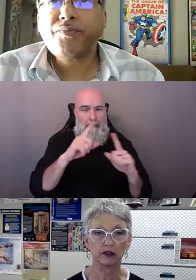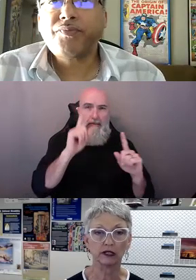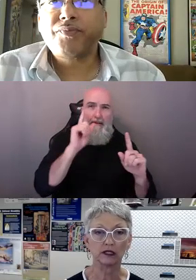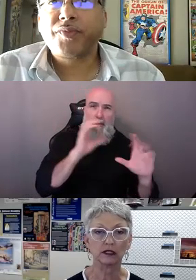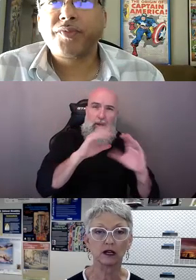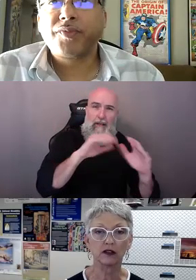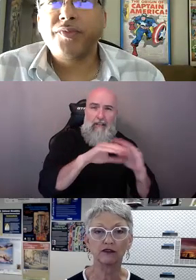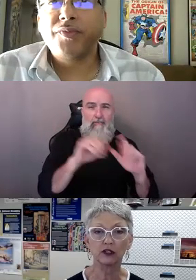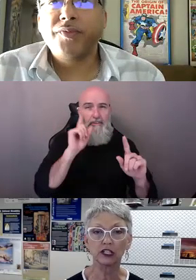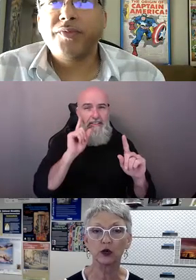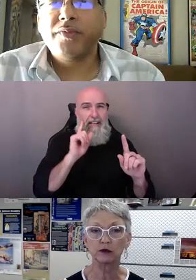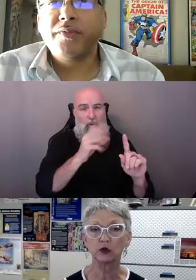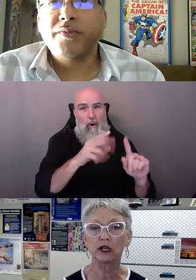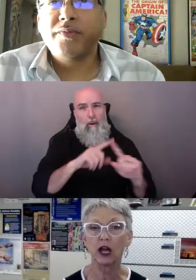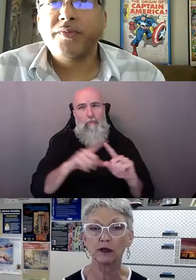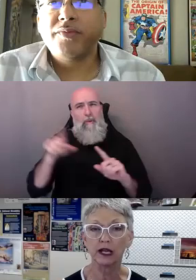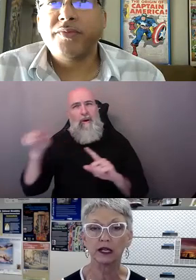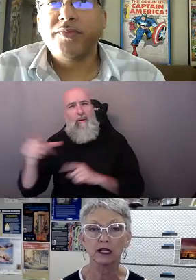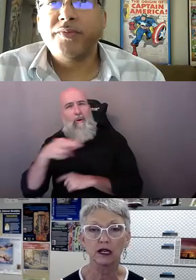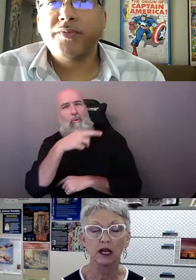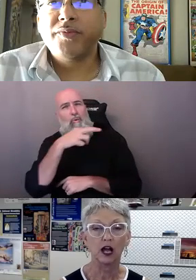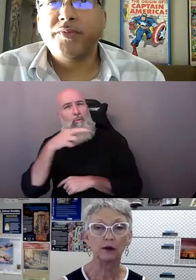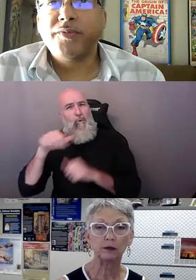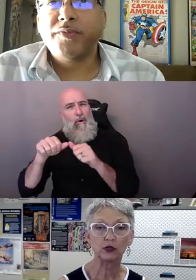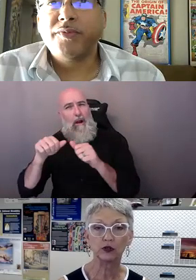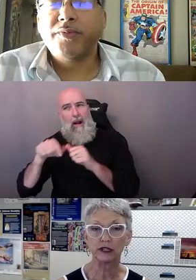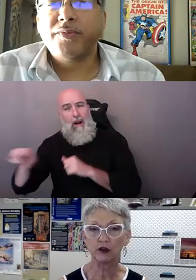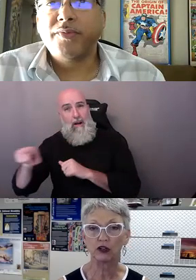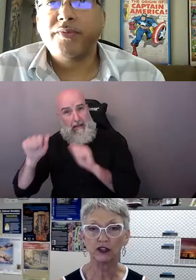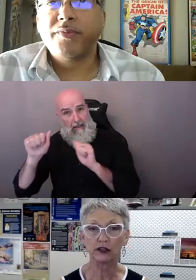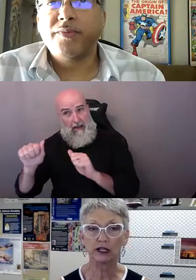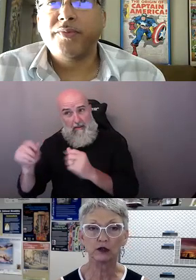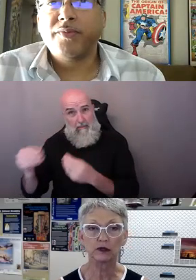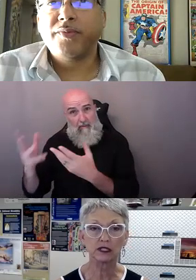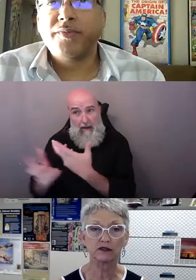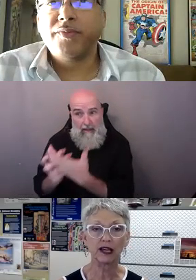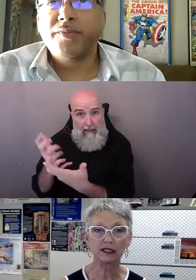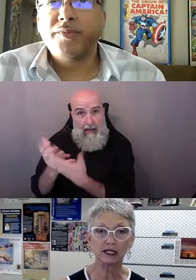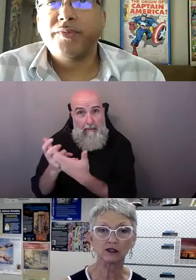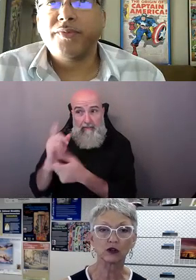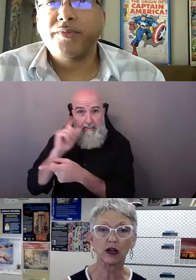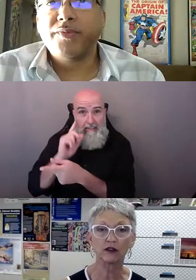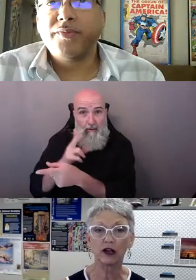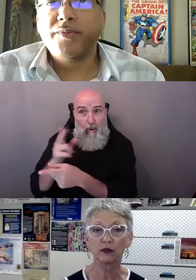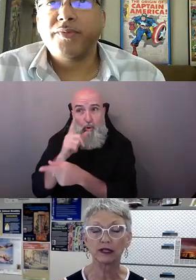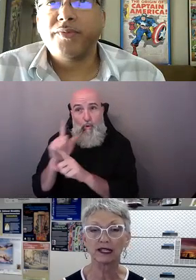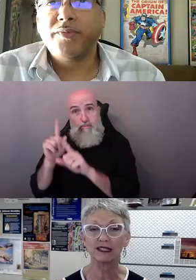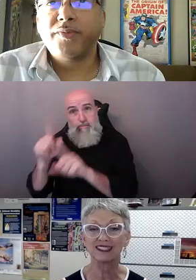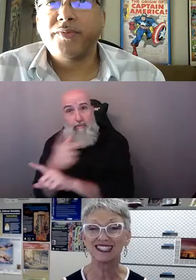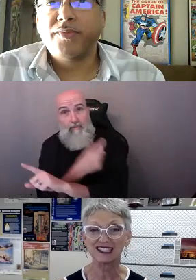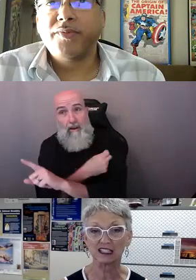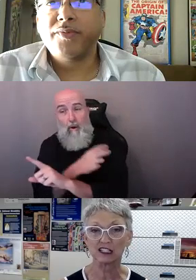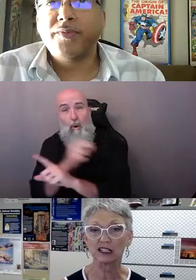rural areas? Are they fully equipped to accommodate people who are deaf or hard of hearing who receive vaccines or other health